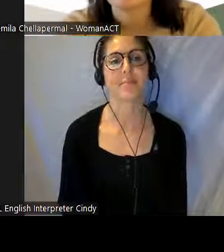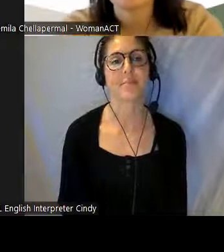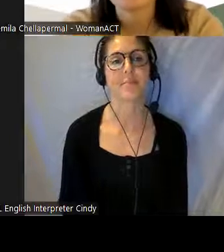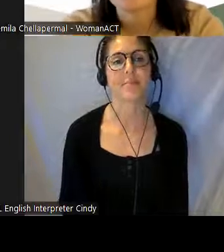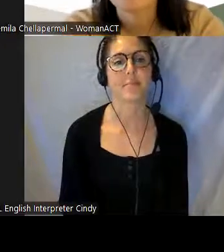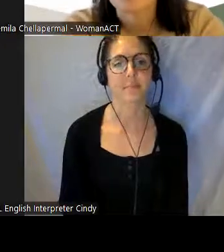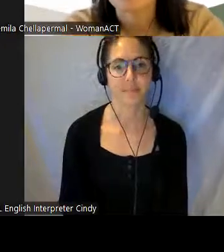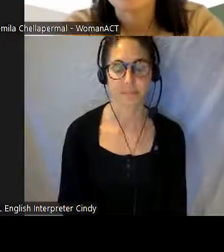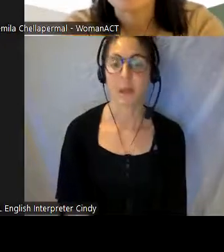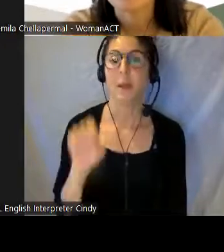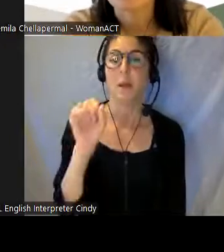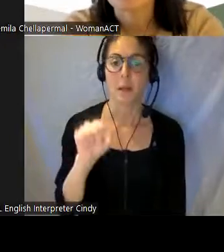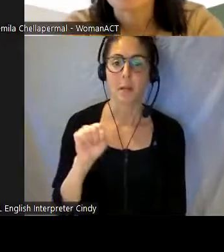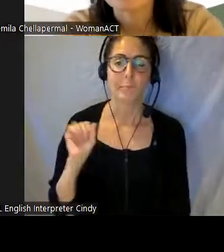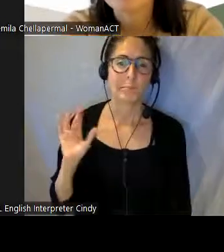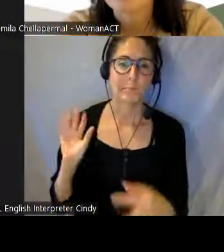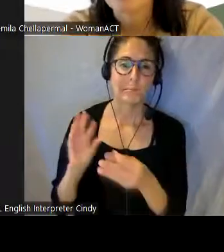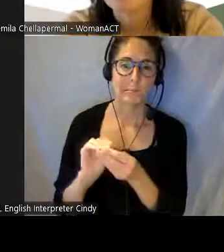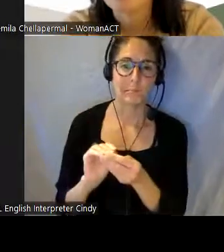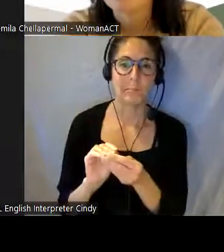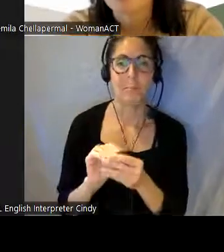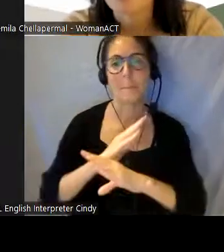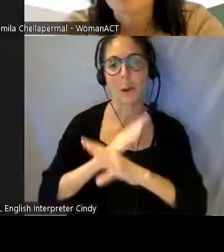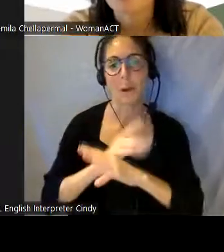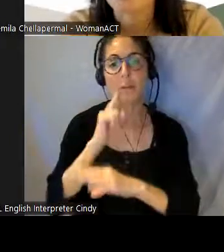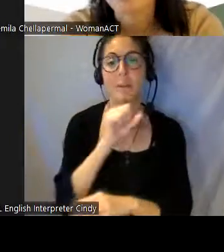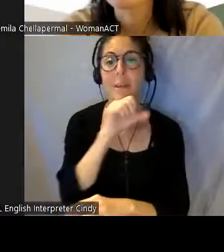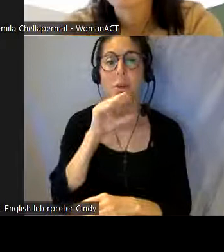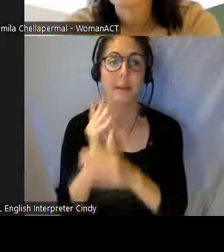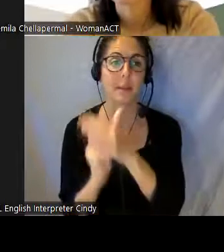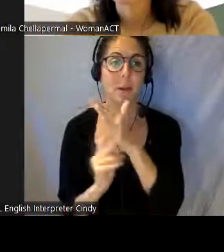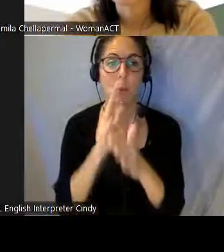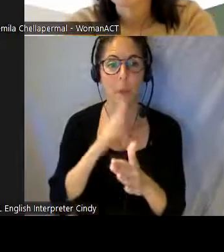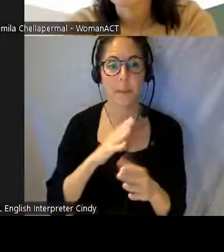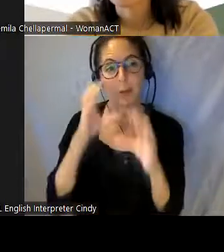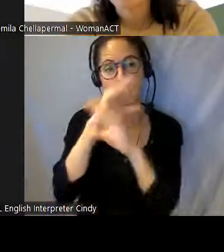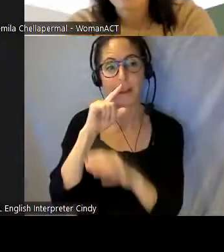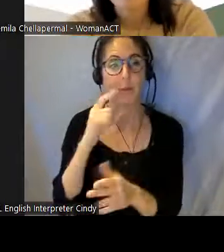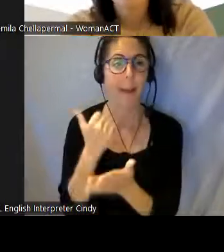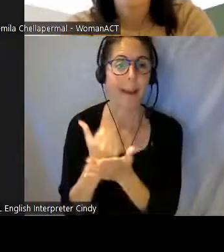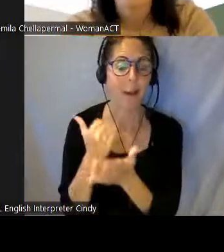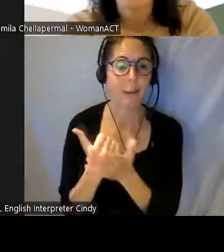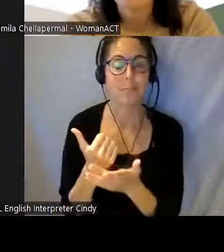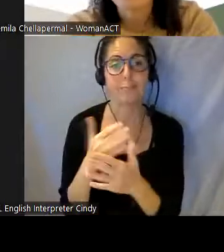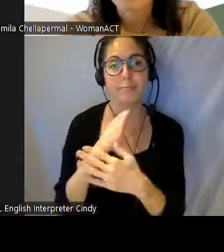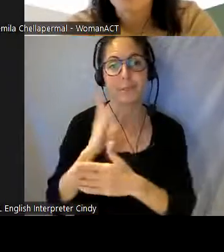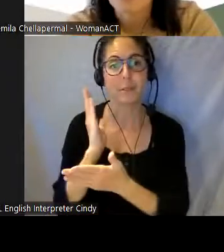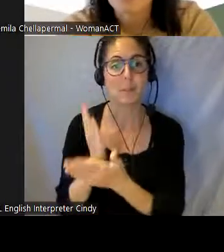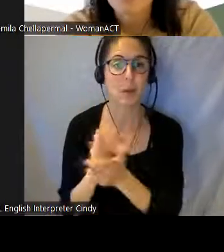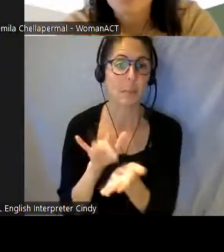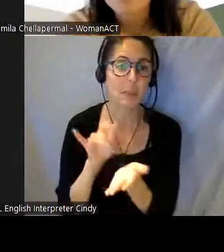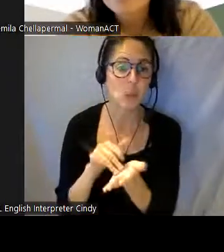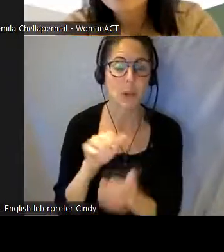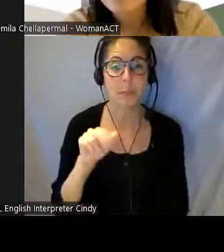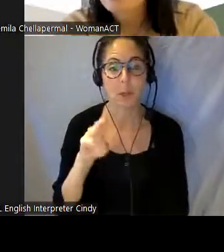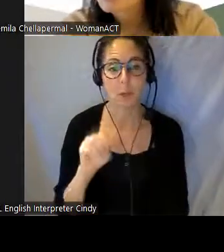significant and cumulative barriers to senior immigrant women seeking help for abuse or obtaining financial security, and you've mentioned quite a few of